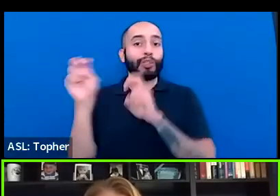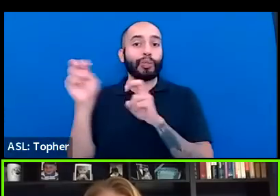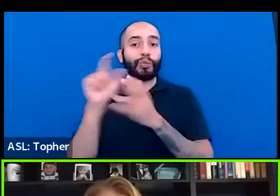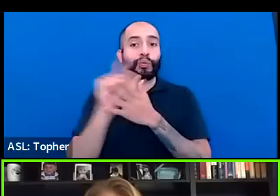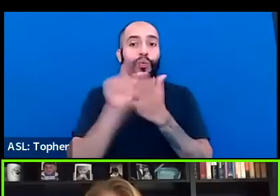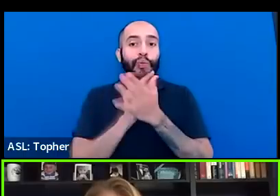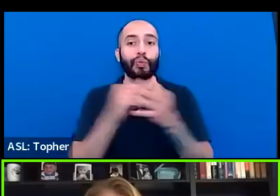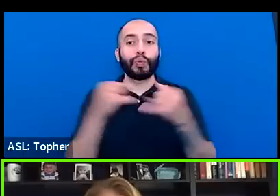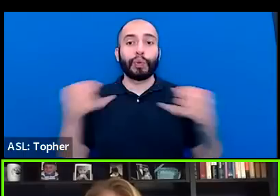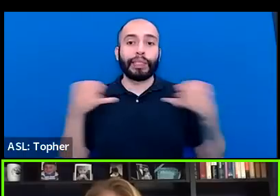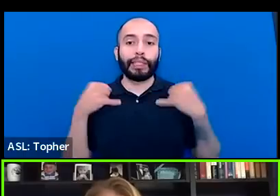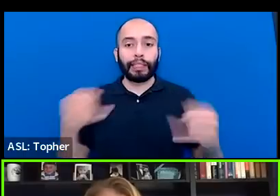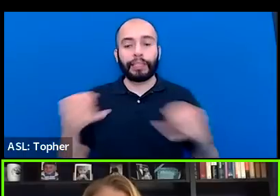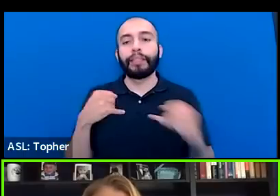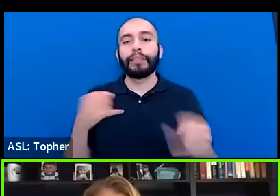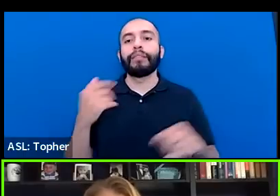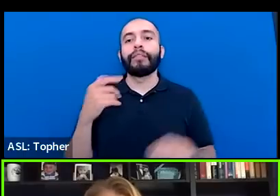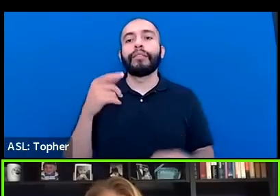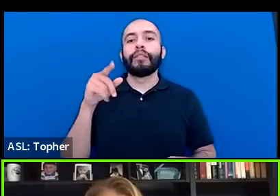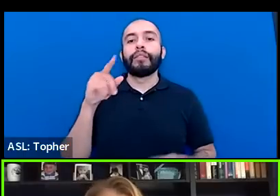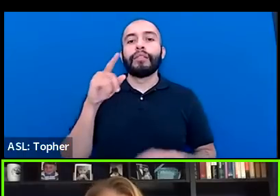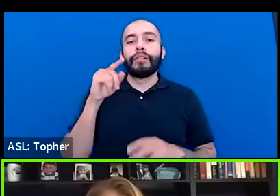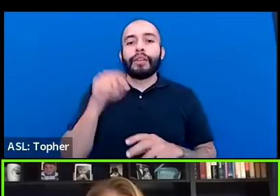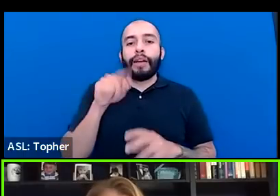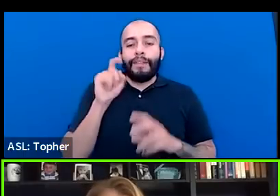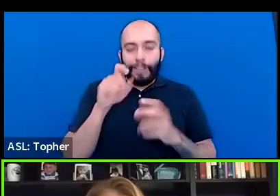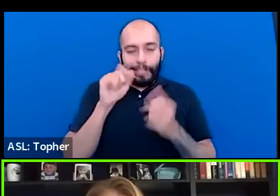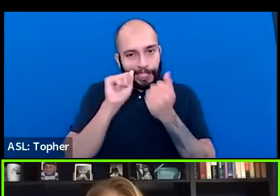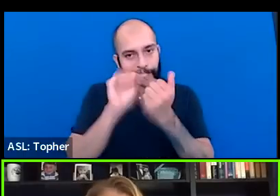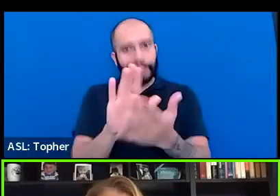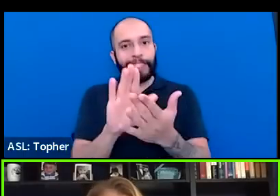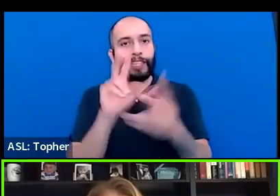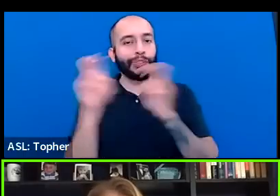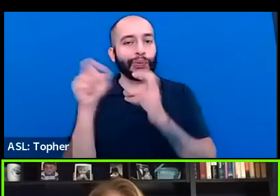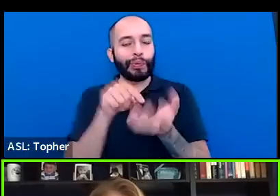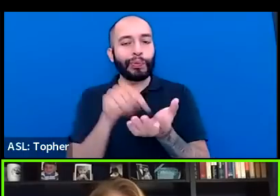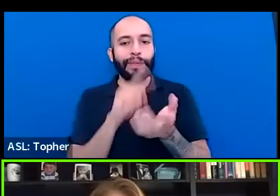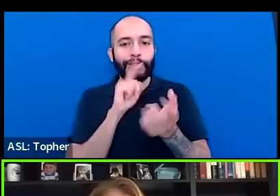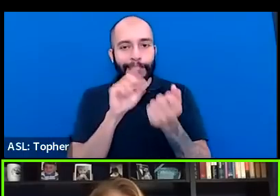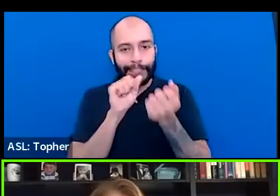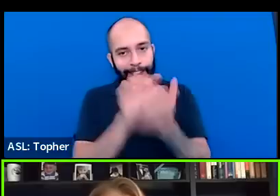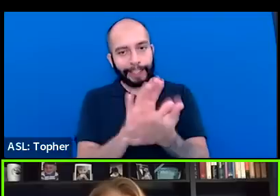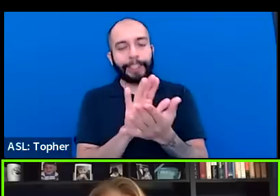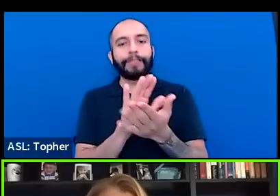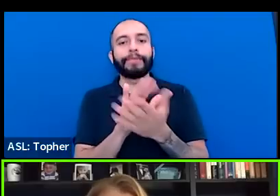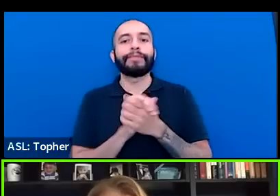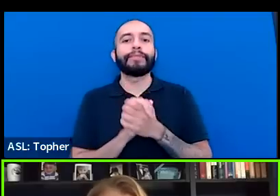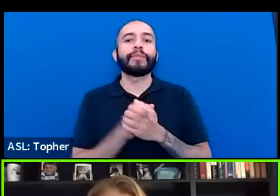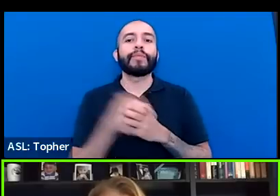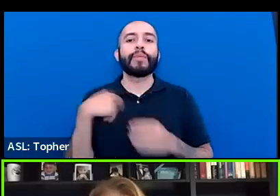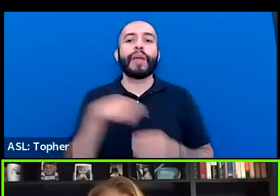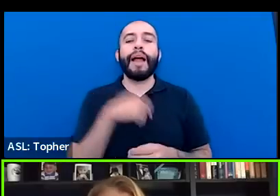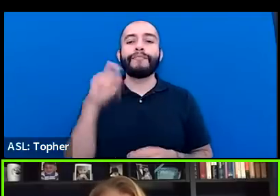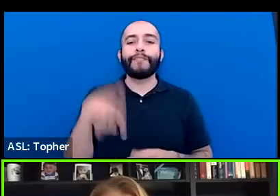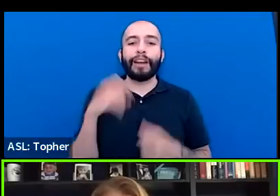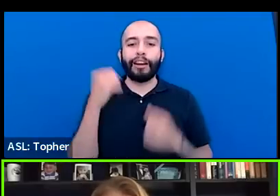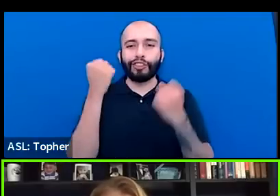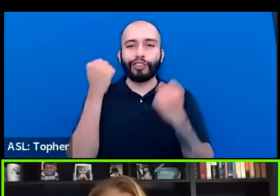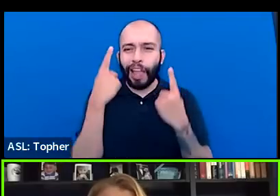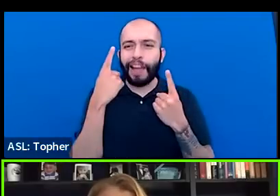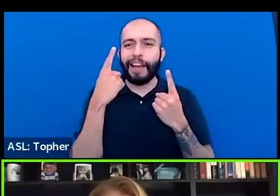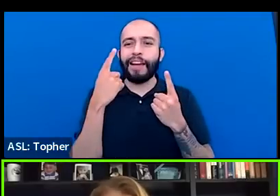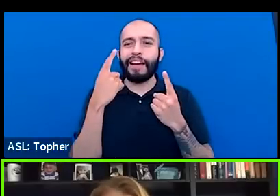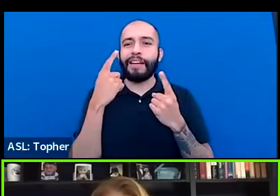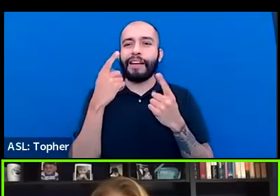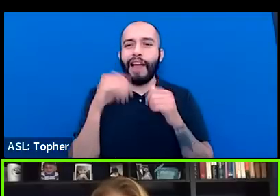understand how it is used to divide us, how it is used to cut up our resources, how it is used to make us fail in the face